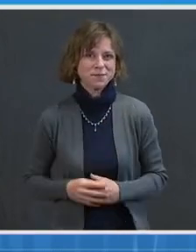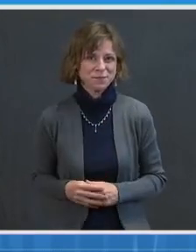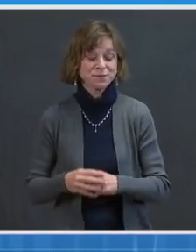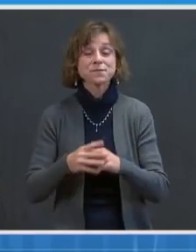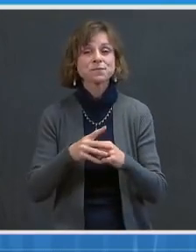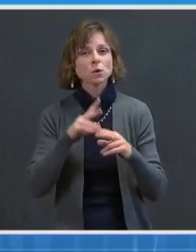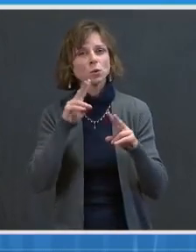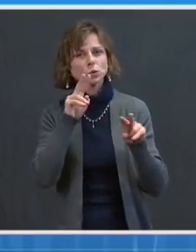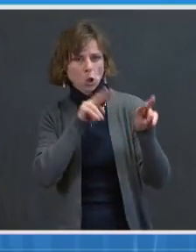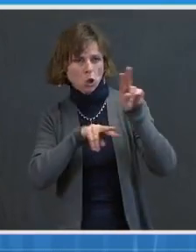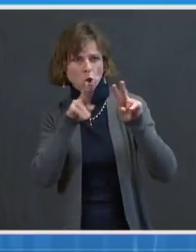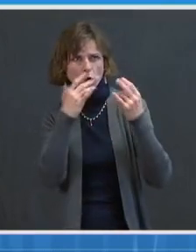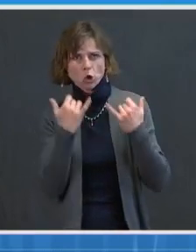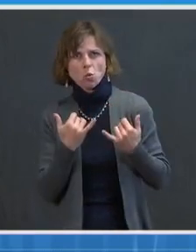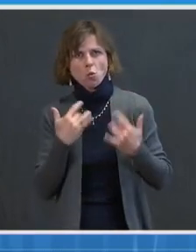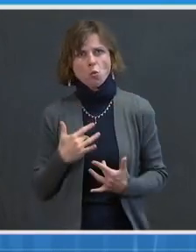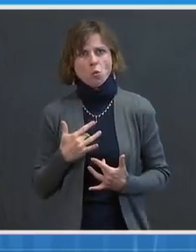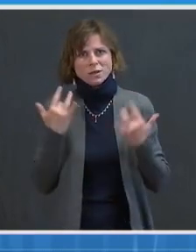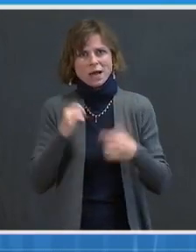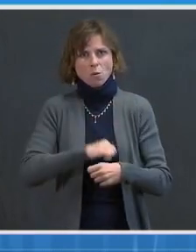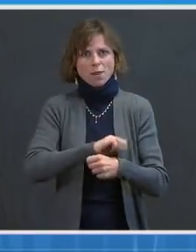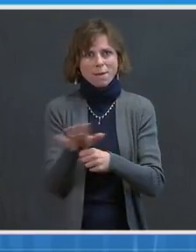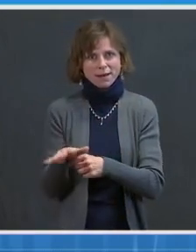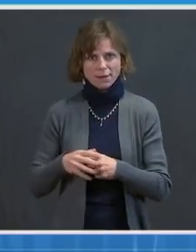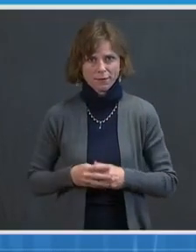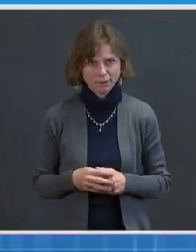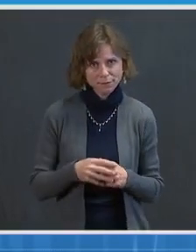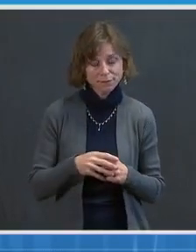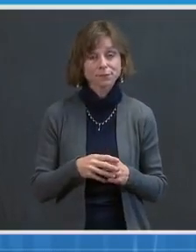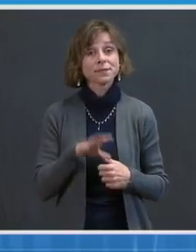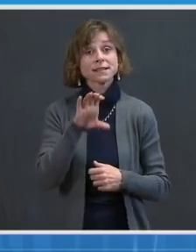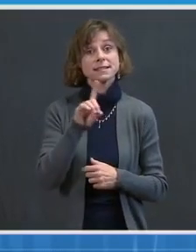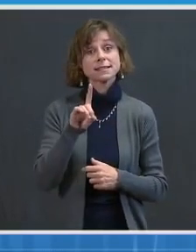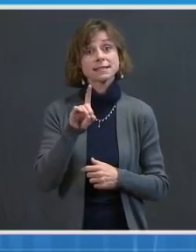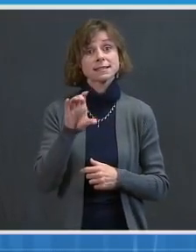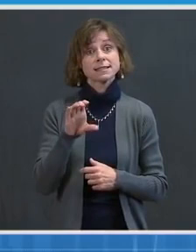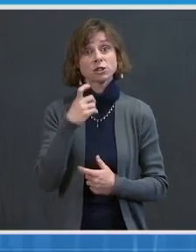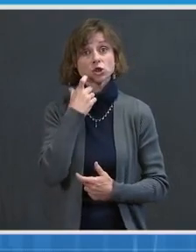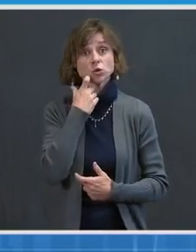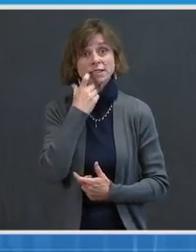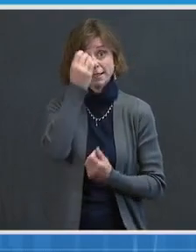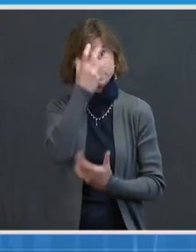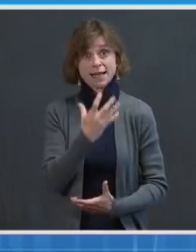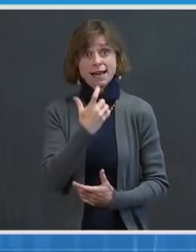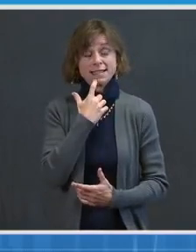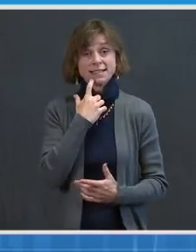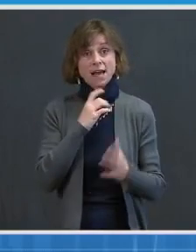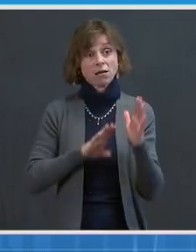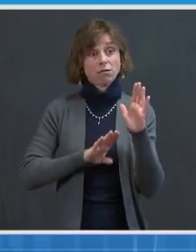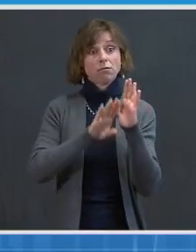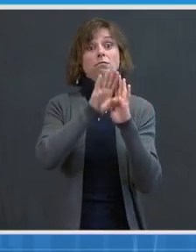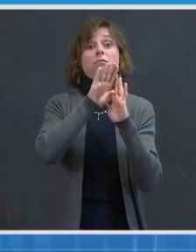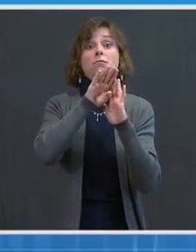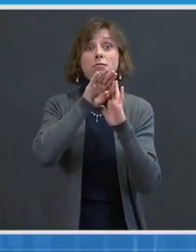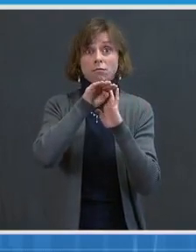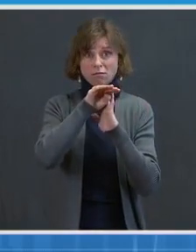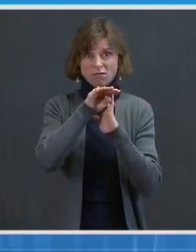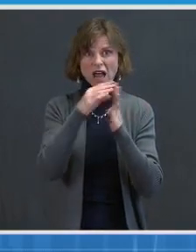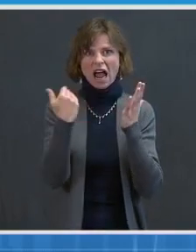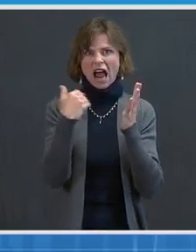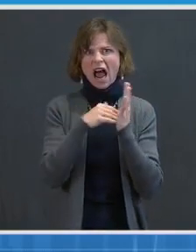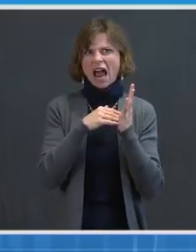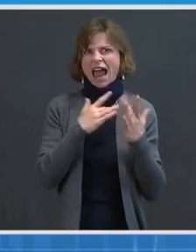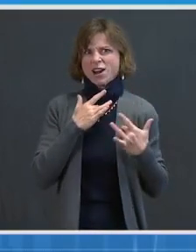look at the current state of the pandemic. CDC's most recent data indicate that the recent plateau of cases may be again starting to